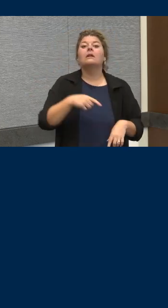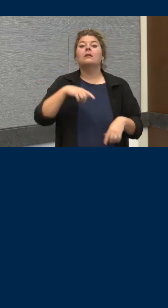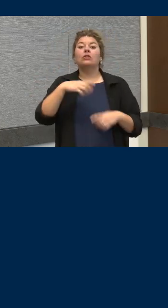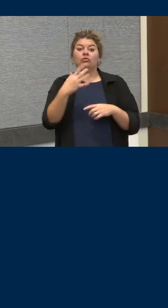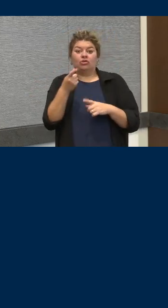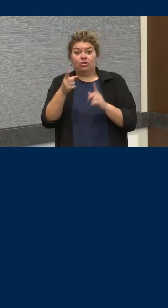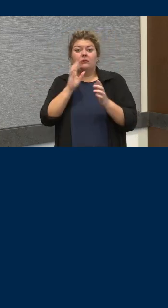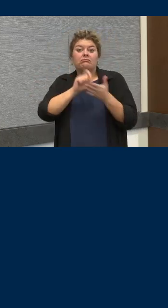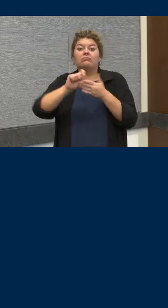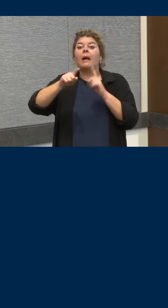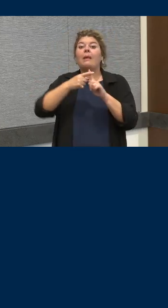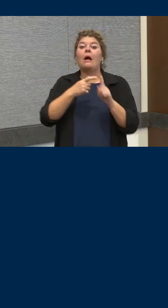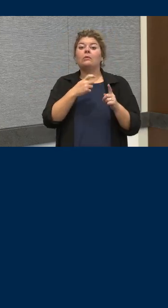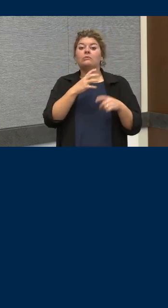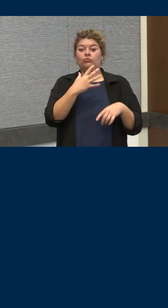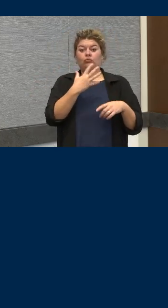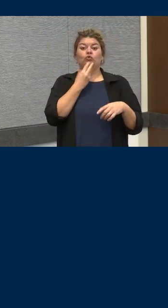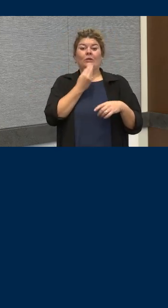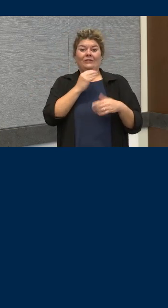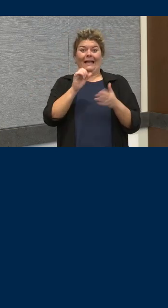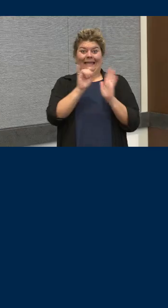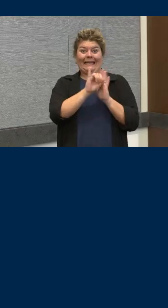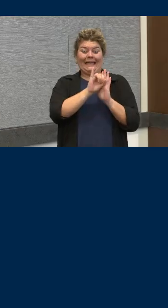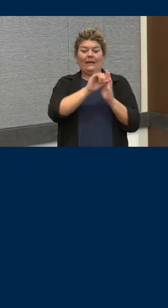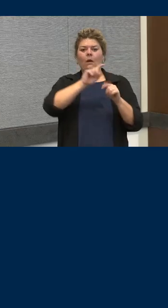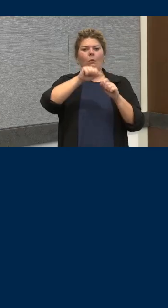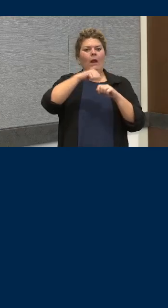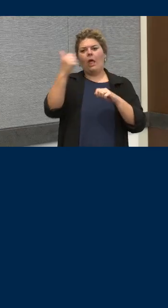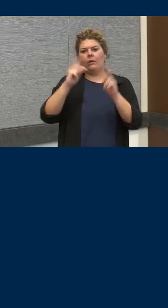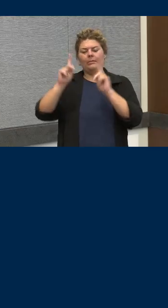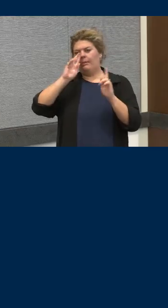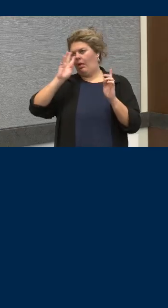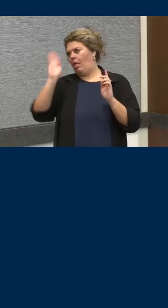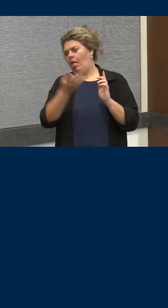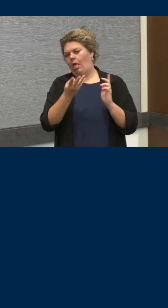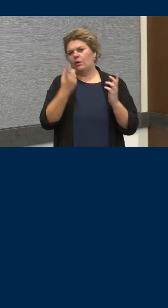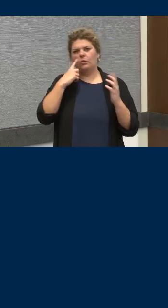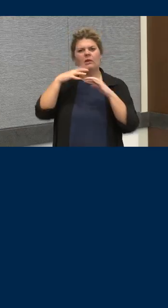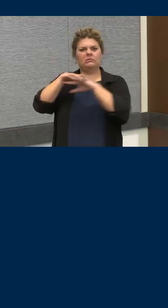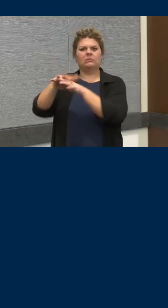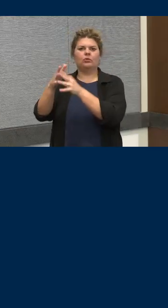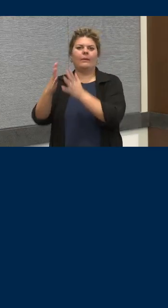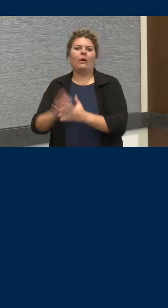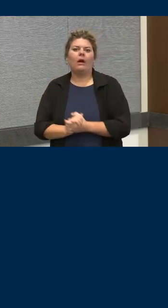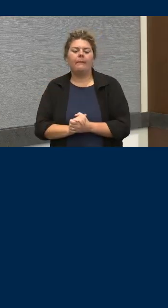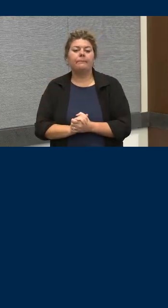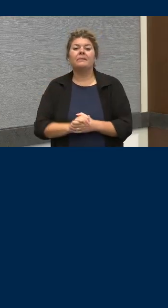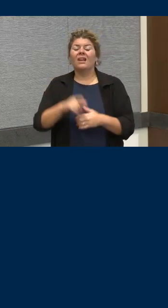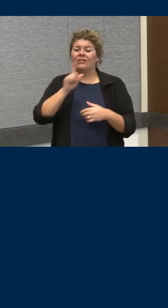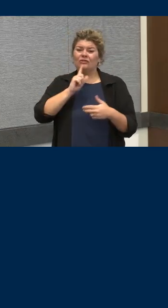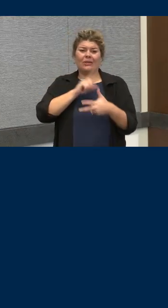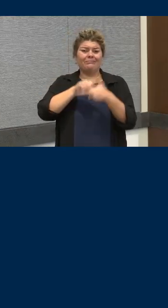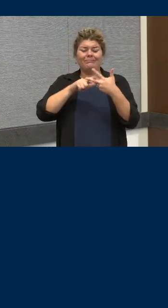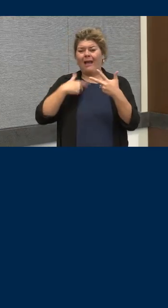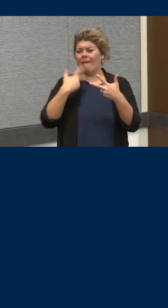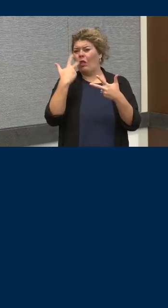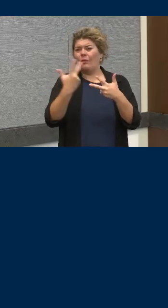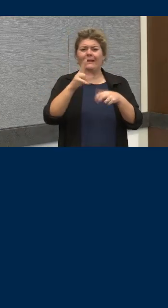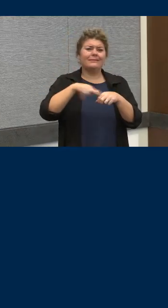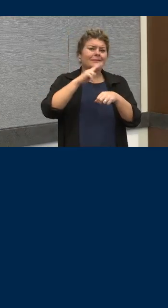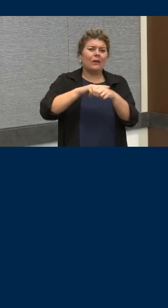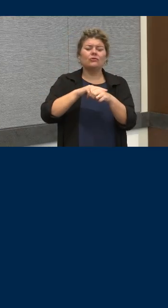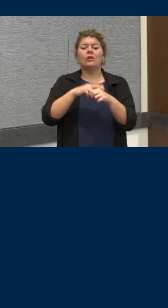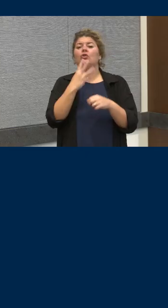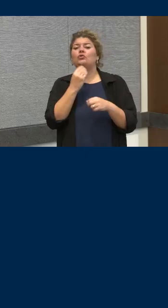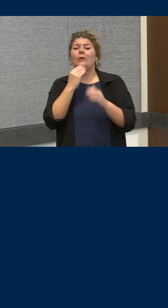when assimilation was often assumed. She's the recipient of 3 National Jewish Book Awards and the